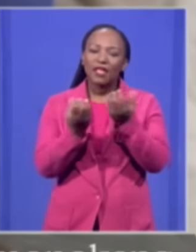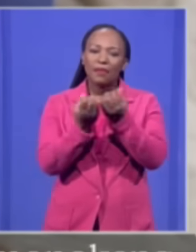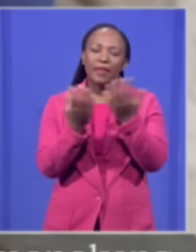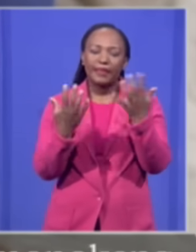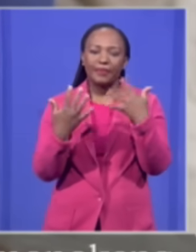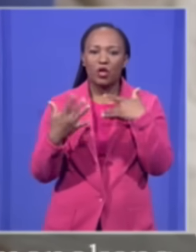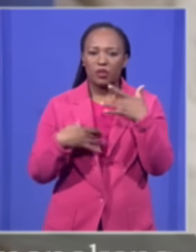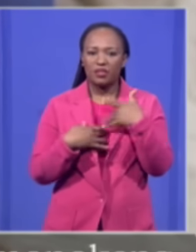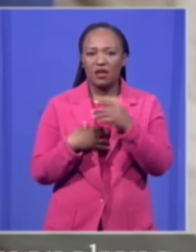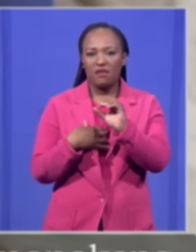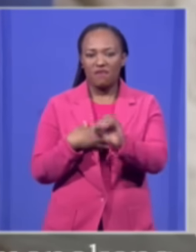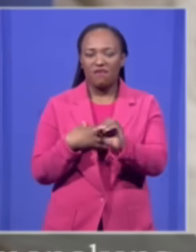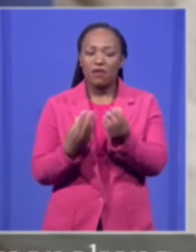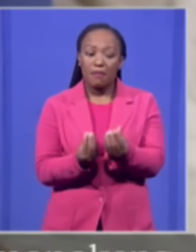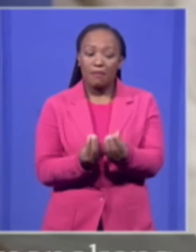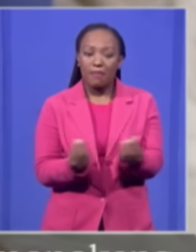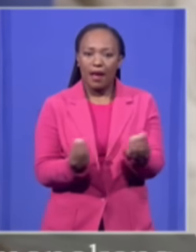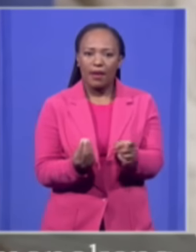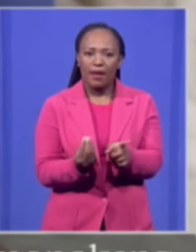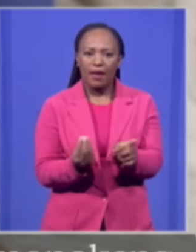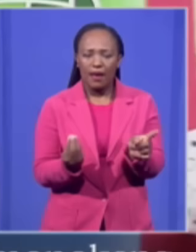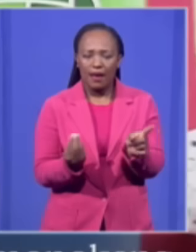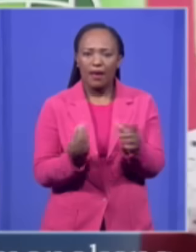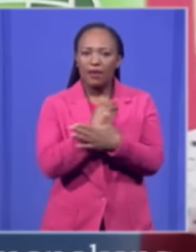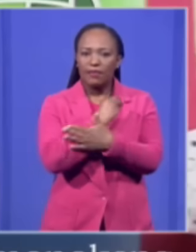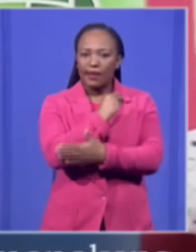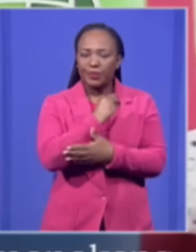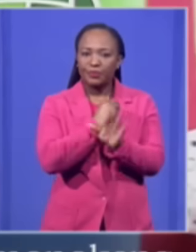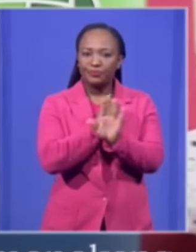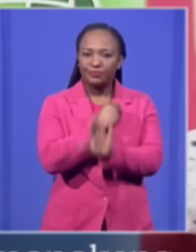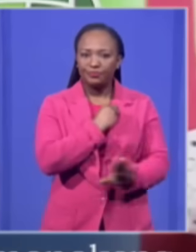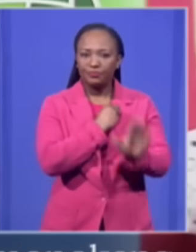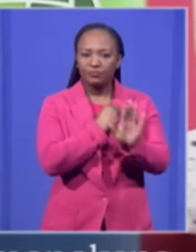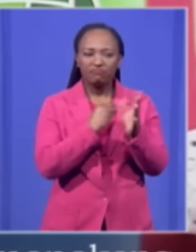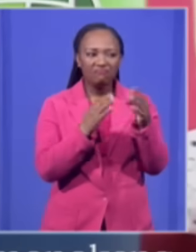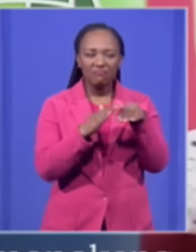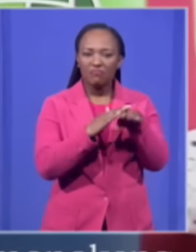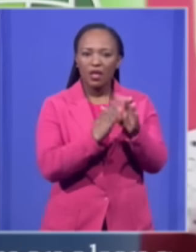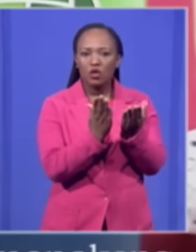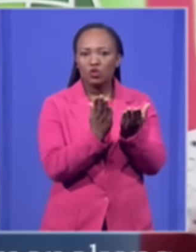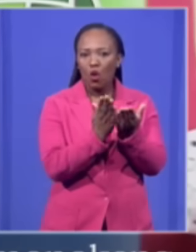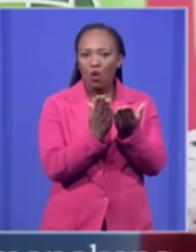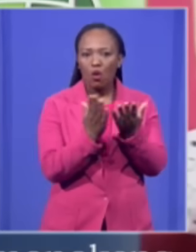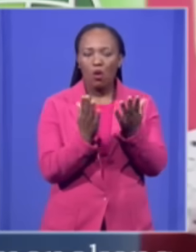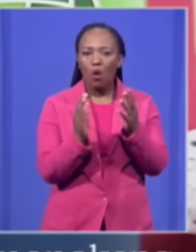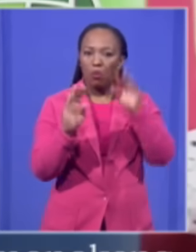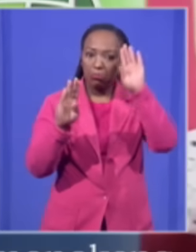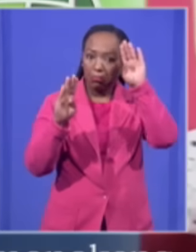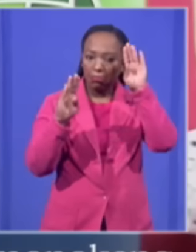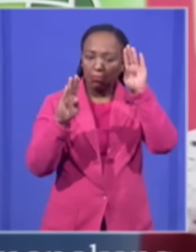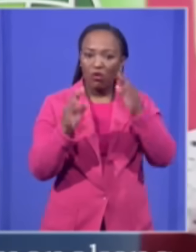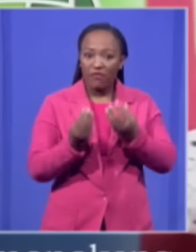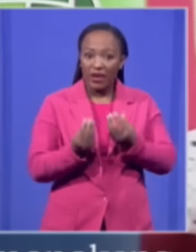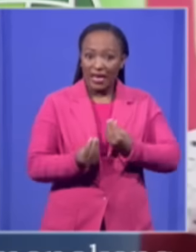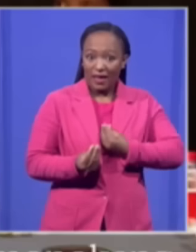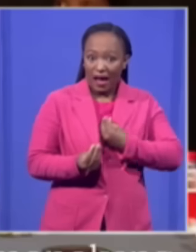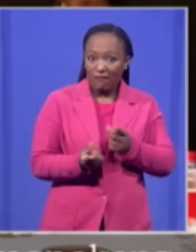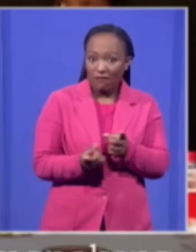ngata tsa hore bana ba bangata ka hare ho naha ha ba kene dikolo kapa hona ho rutwa ba sa le banyenyane